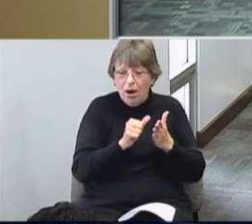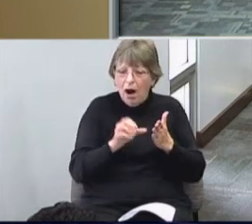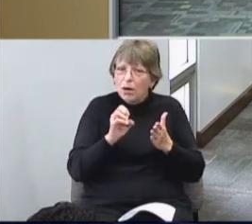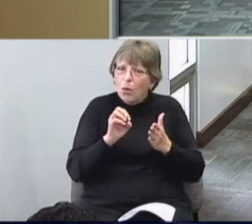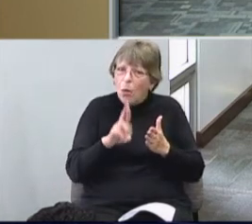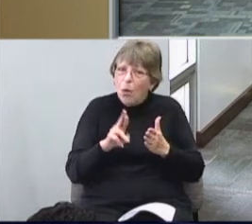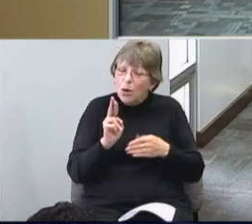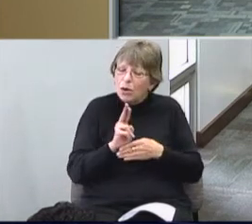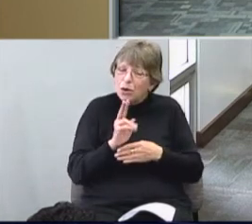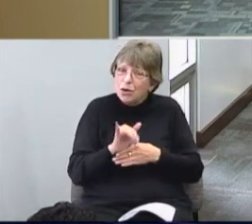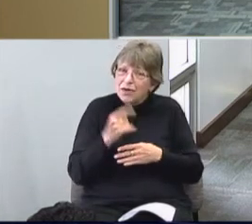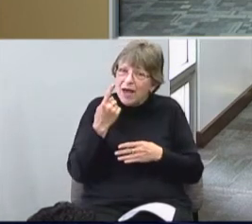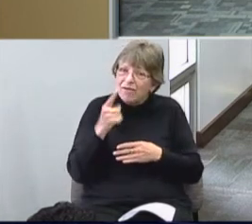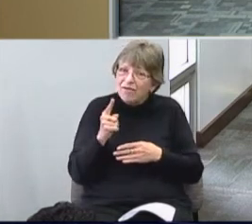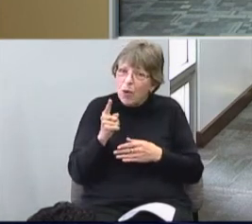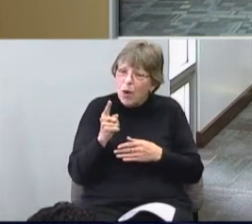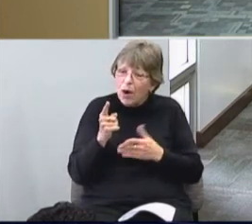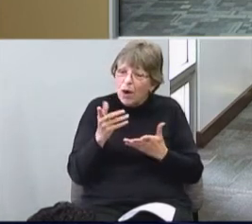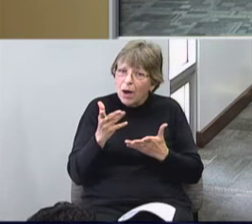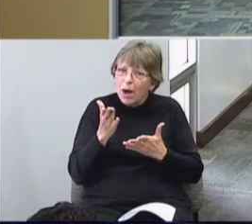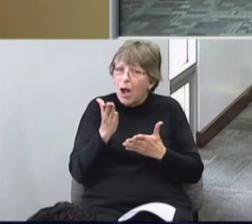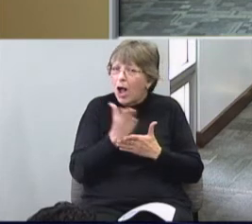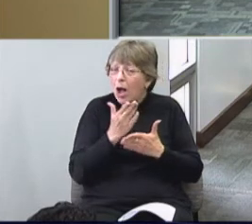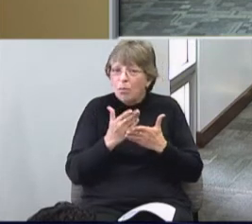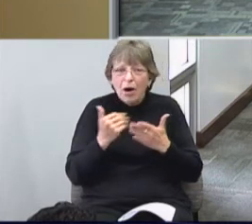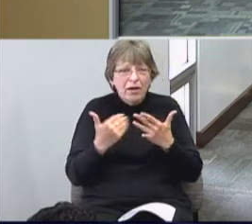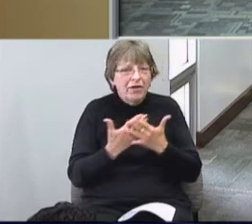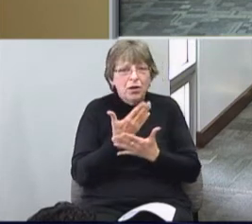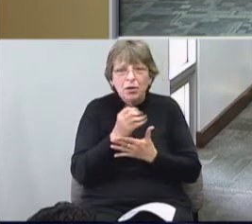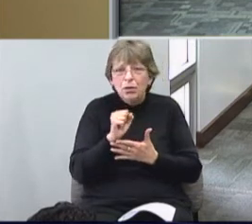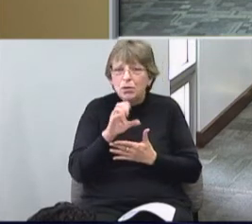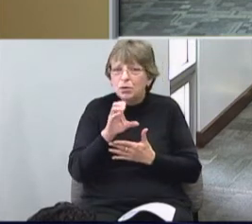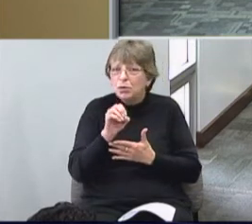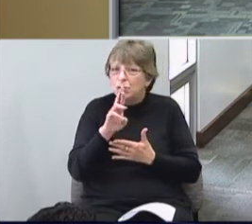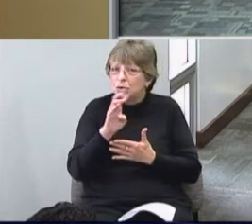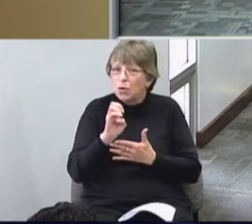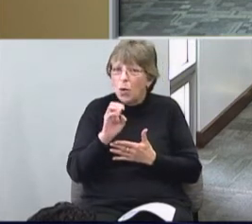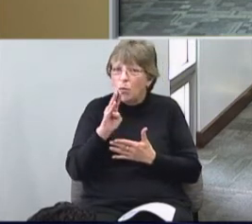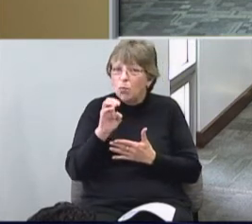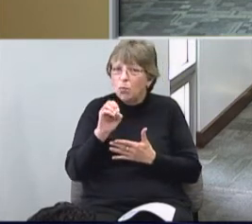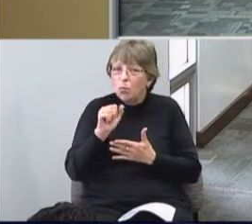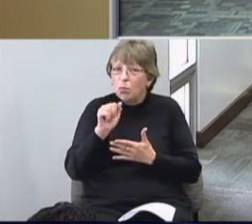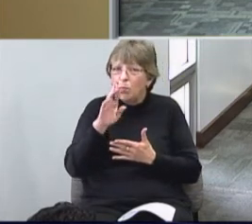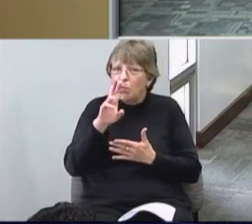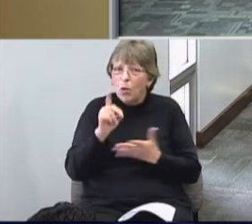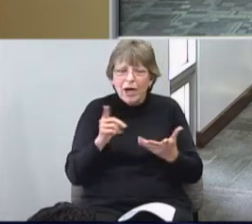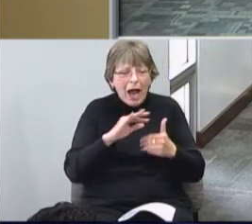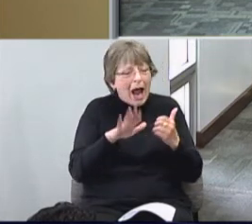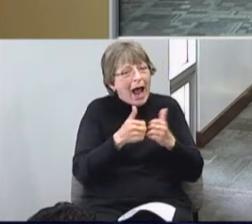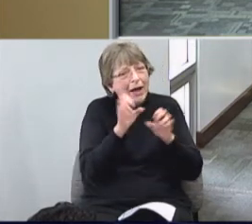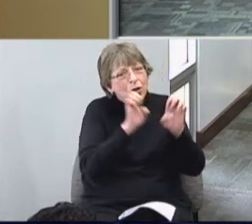used for a portion of a new scoreboard, how would that be evaluated?